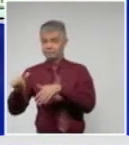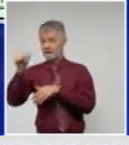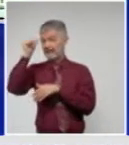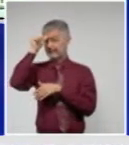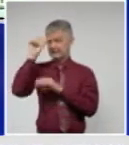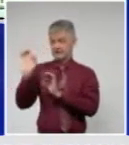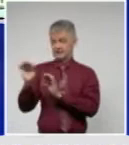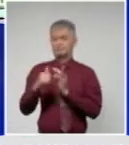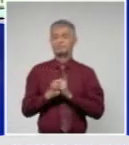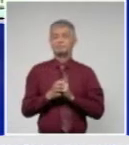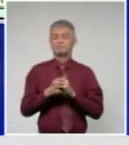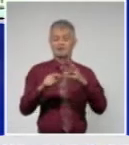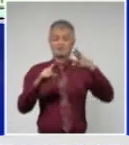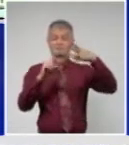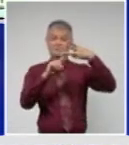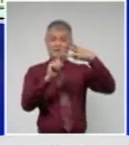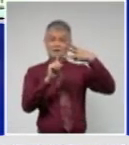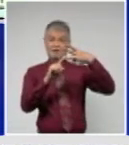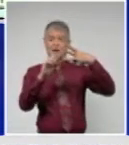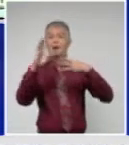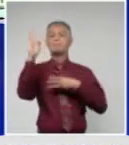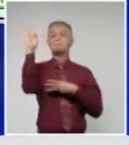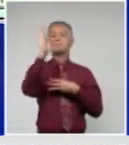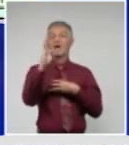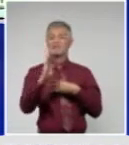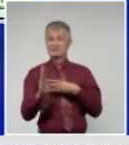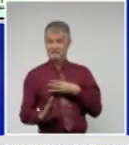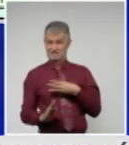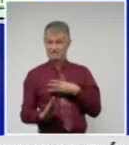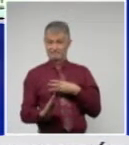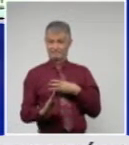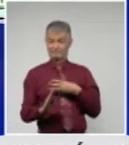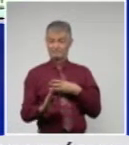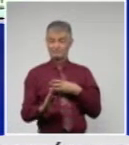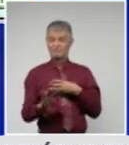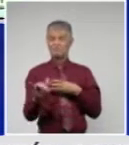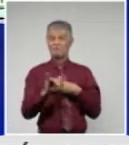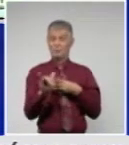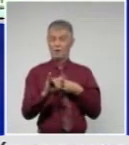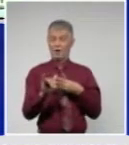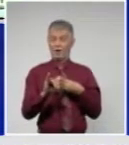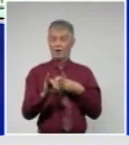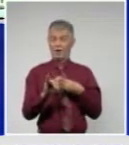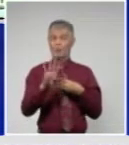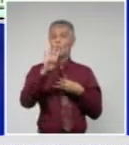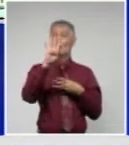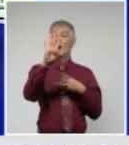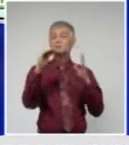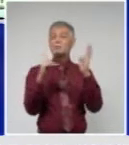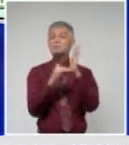198,589 COVID-19 fatalities. India has over